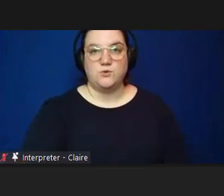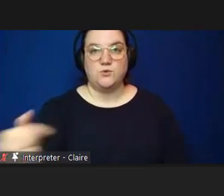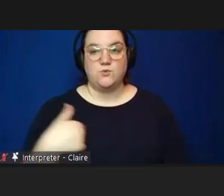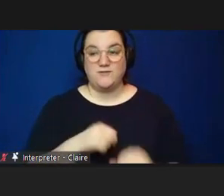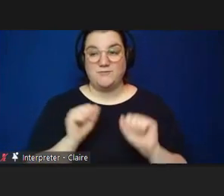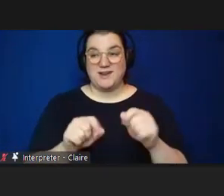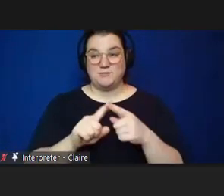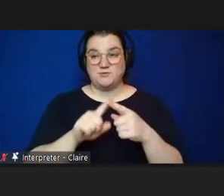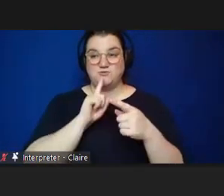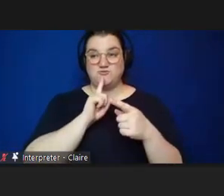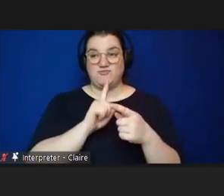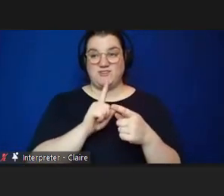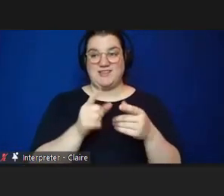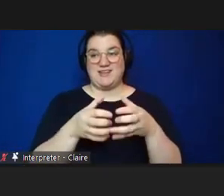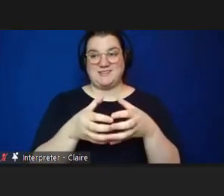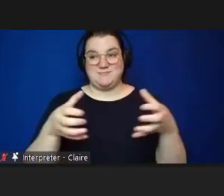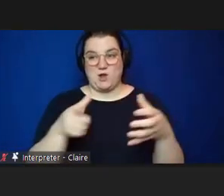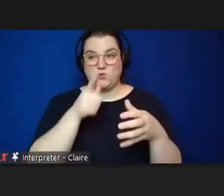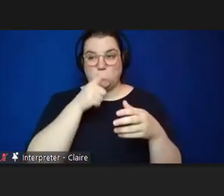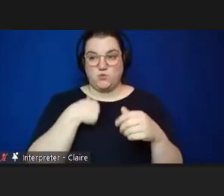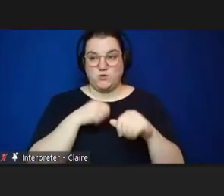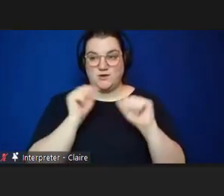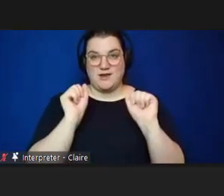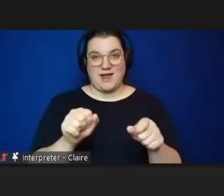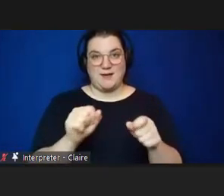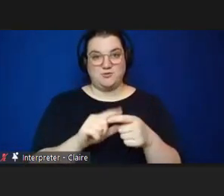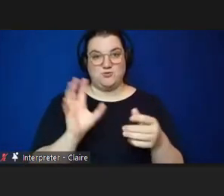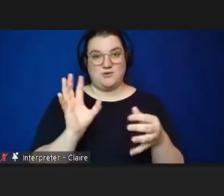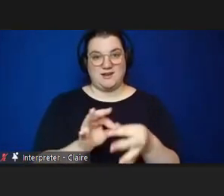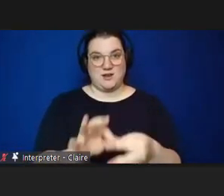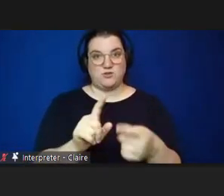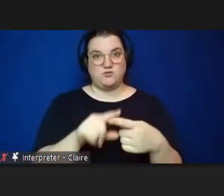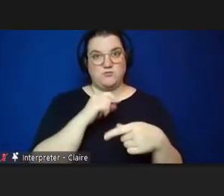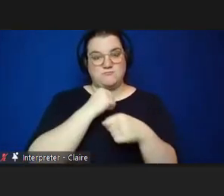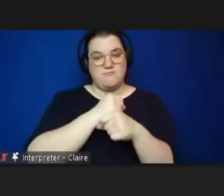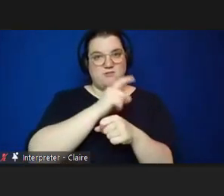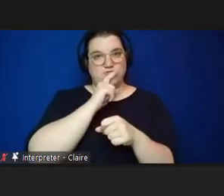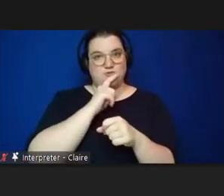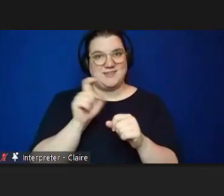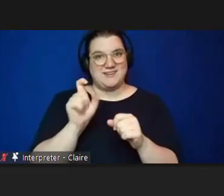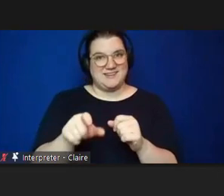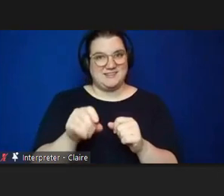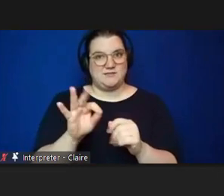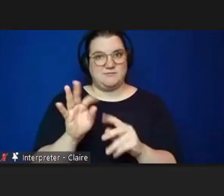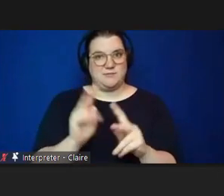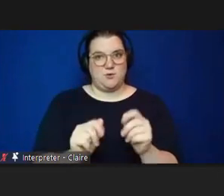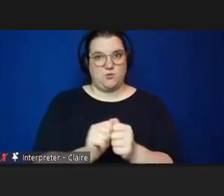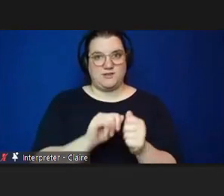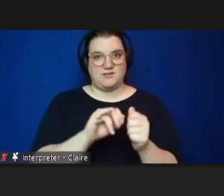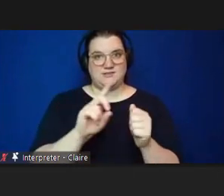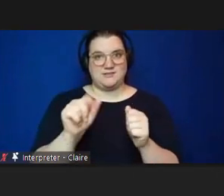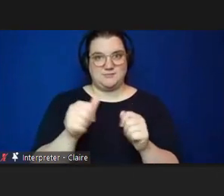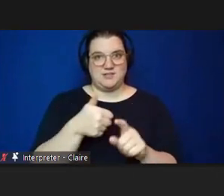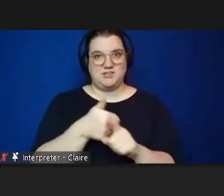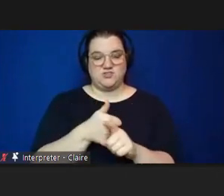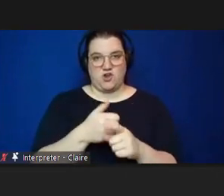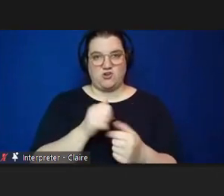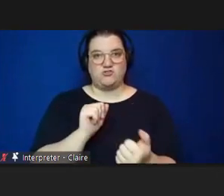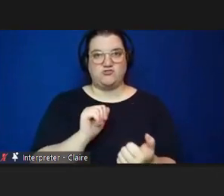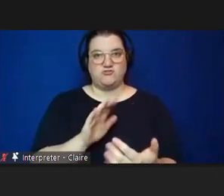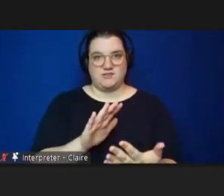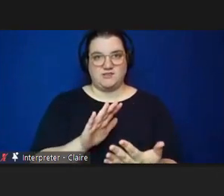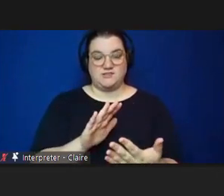to connect with in order to ensure that the needs of individuals with disabilities are addressed.